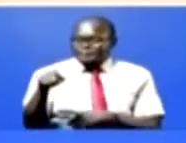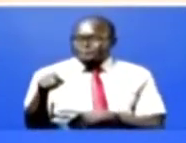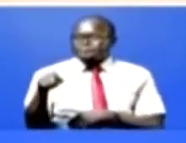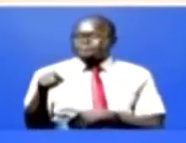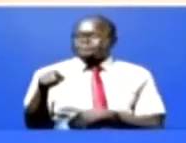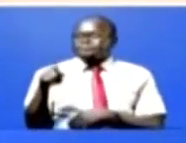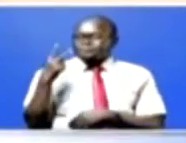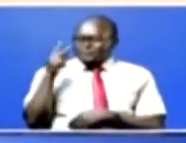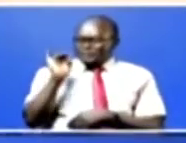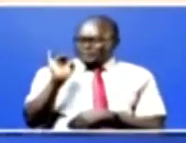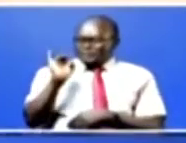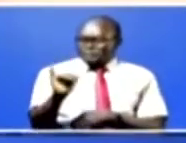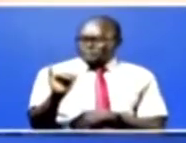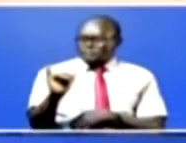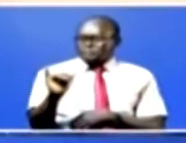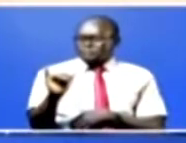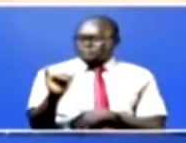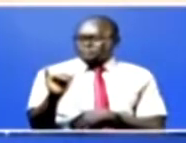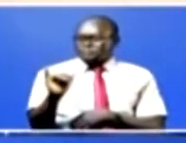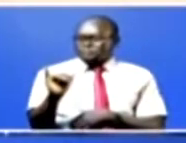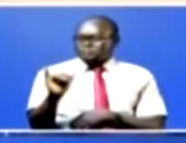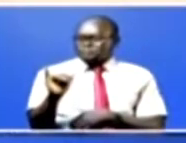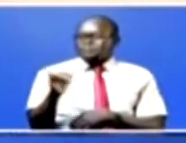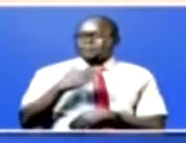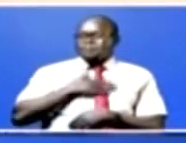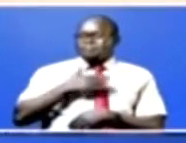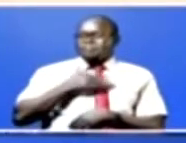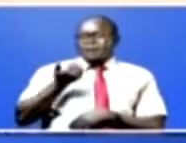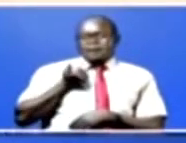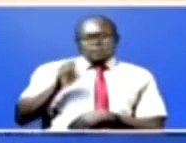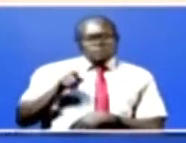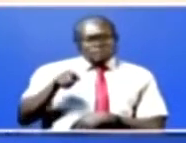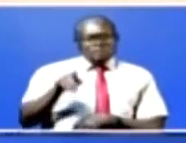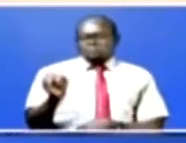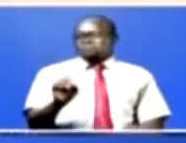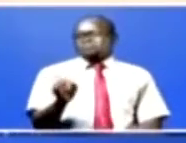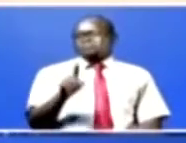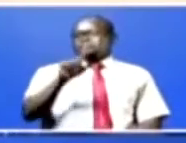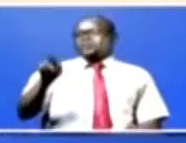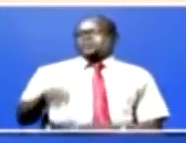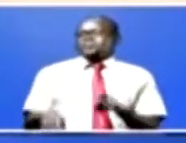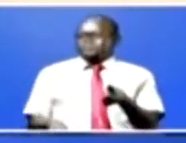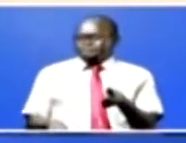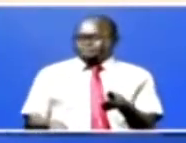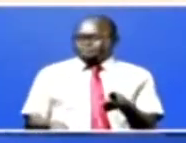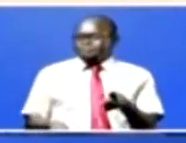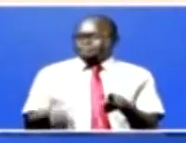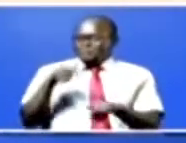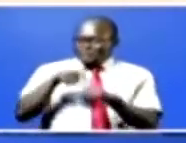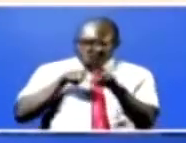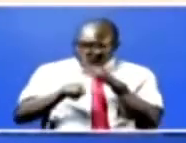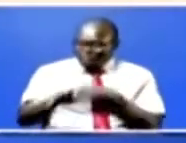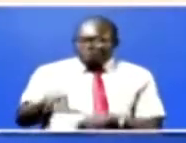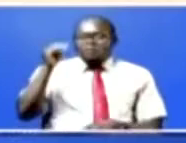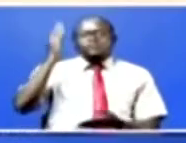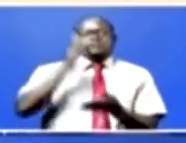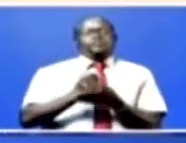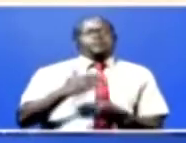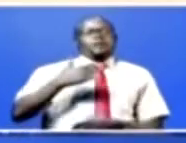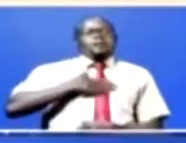nikaona hiyo kitu. Nikasema guy, mtoto wangu asiwe yako hapa ndani. Akikuingia nilipata